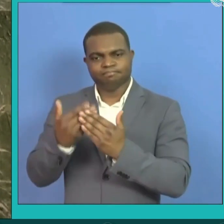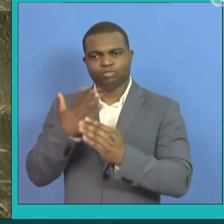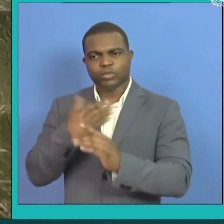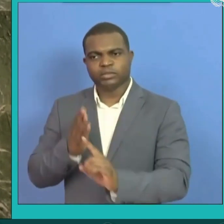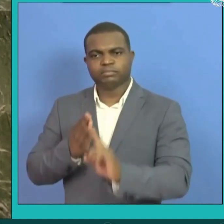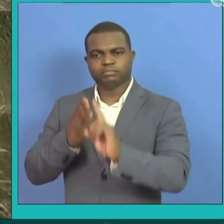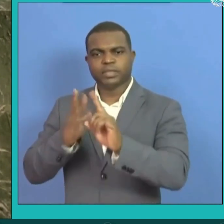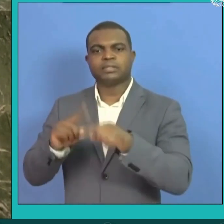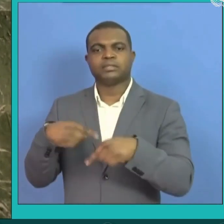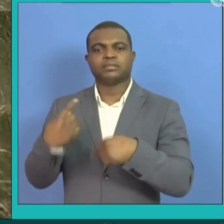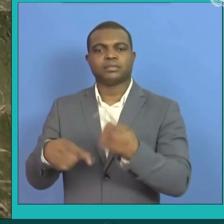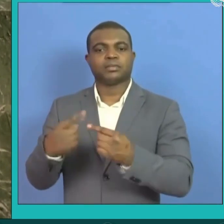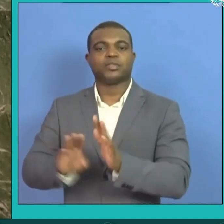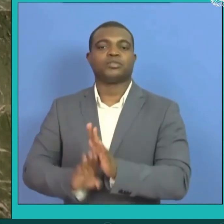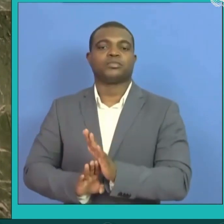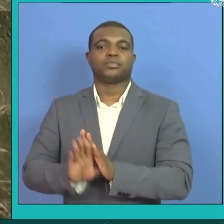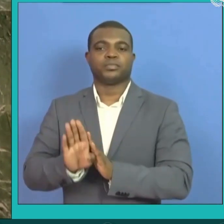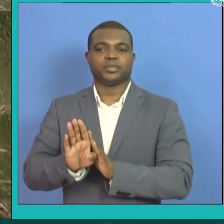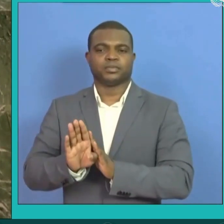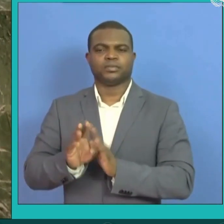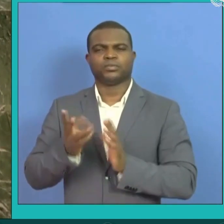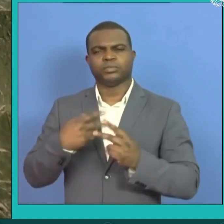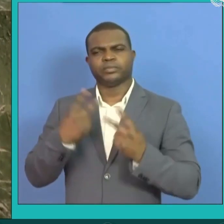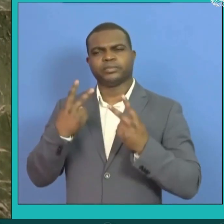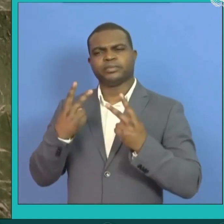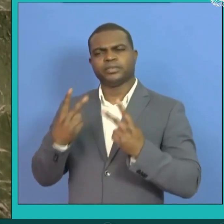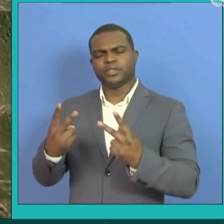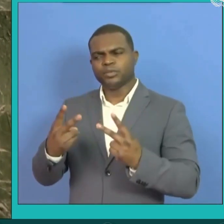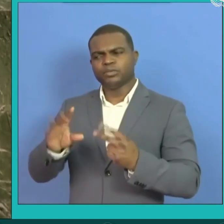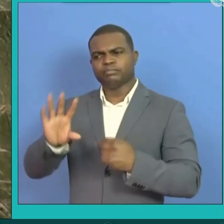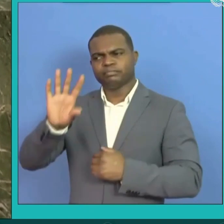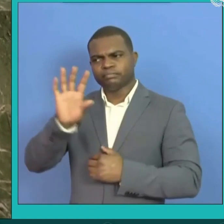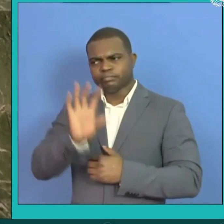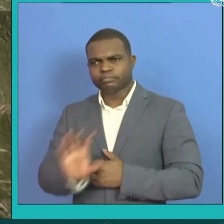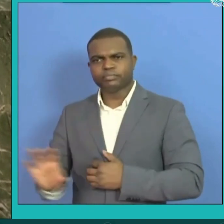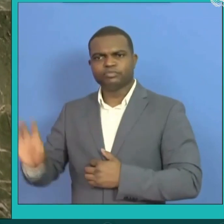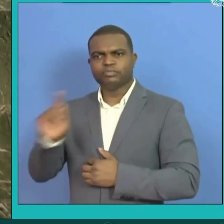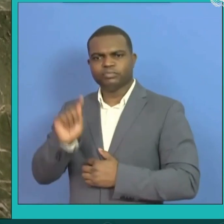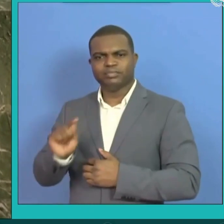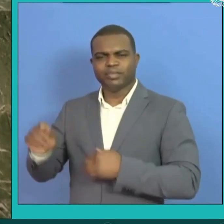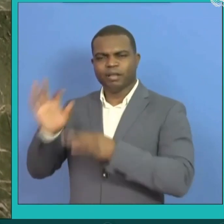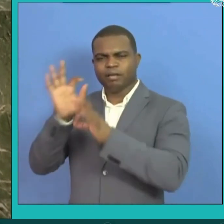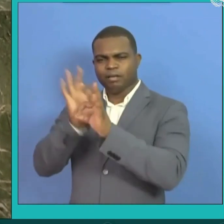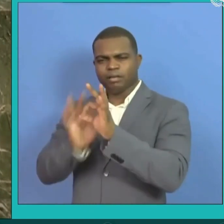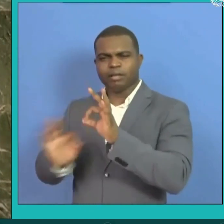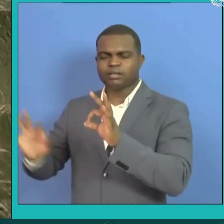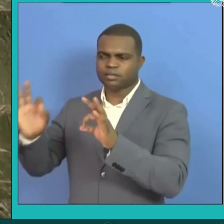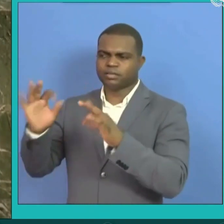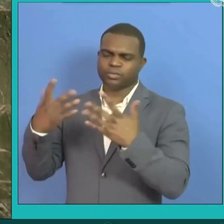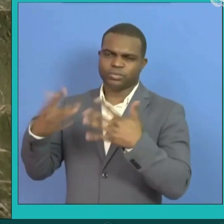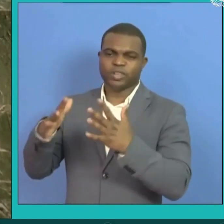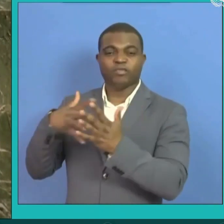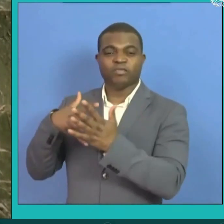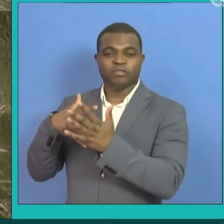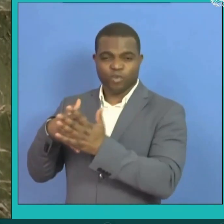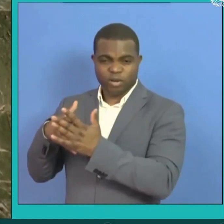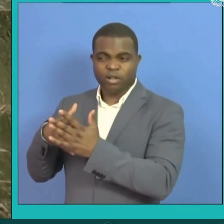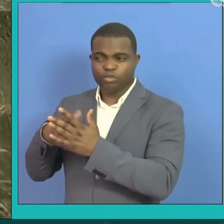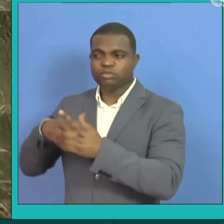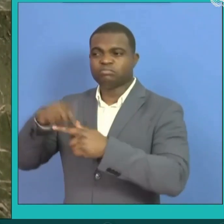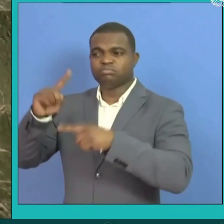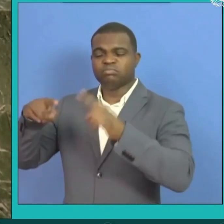us exposed and highly vulnerable to external shocks. We also face elevated risk for disaster incidents